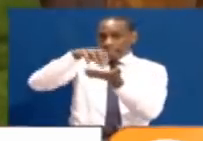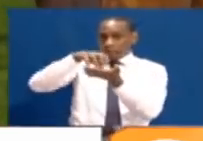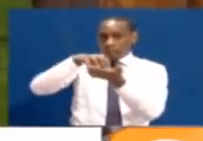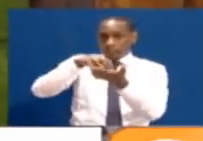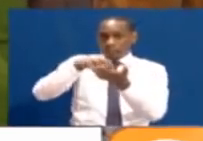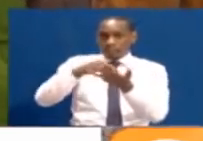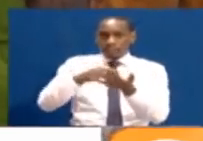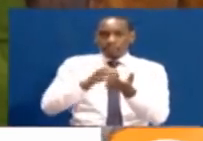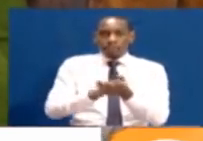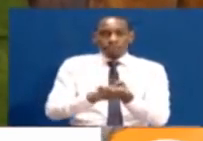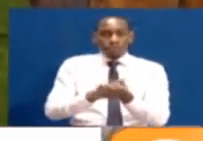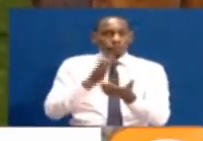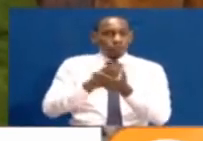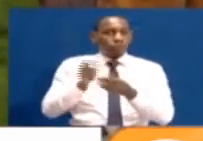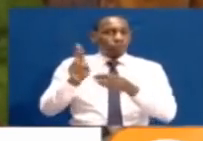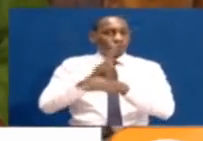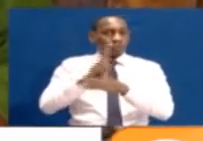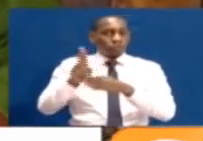I spend a lot.